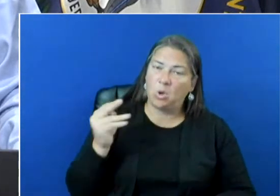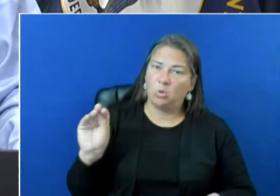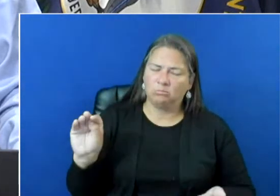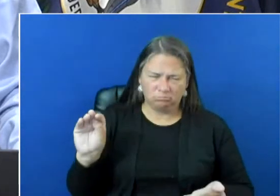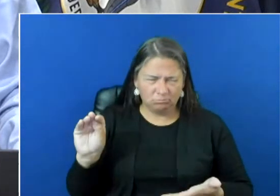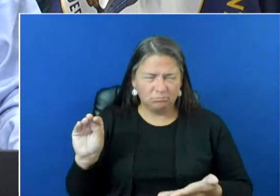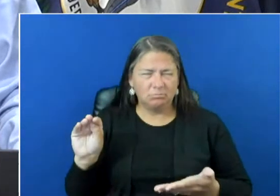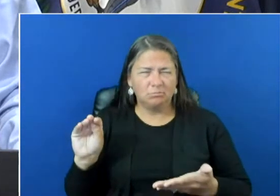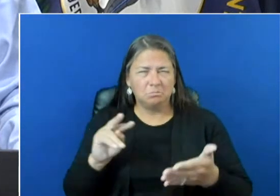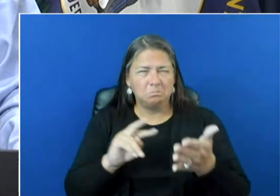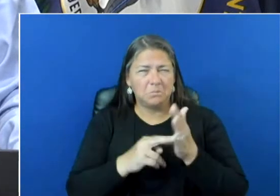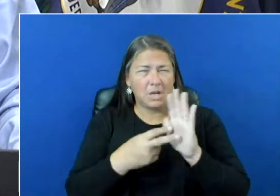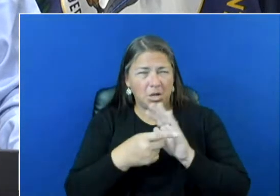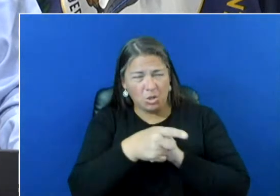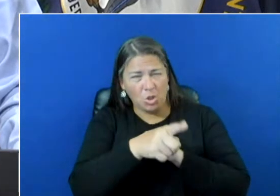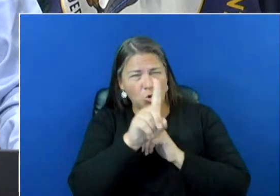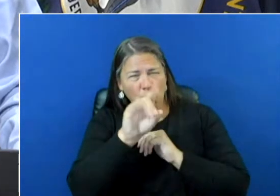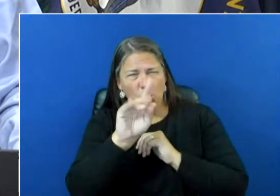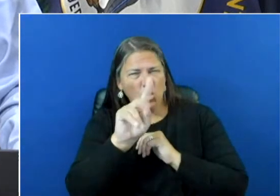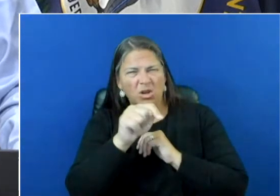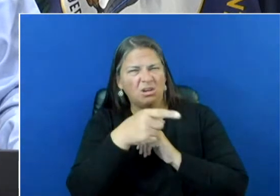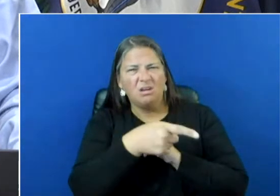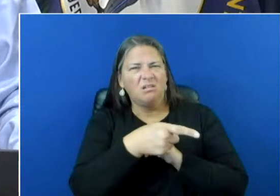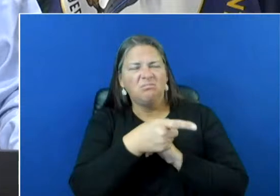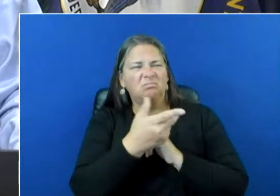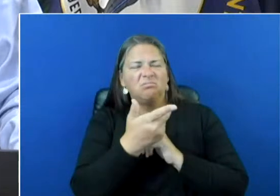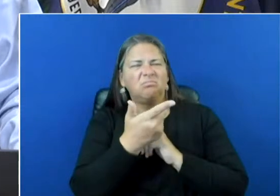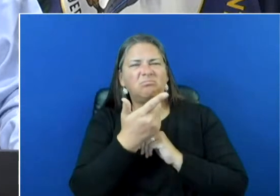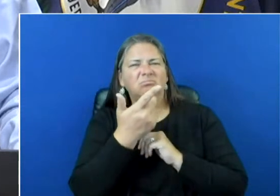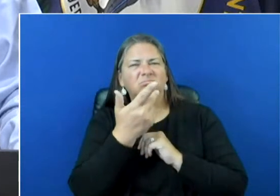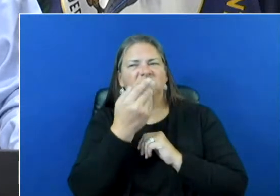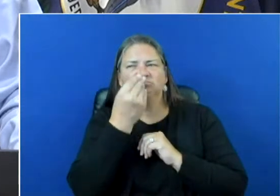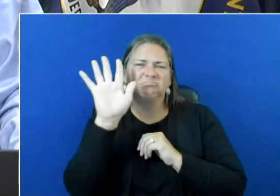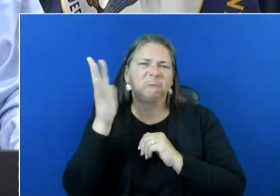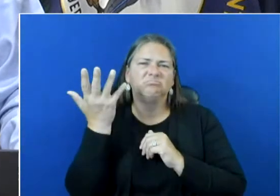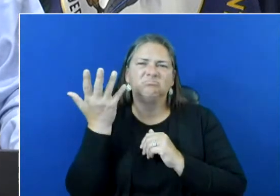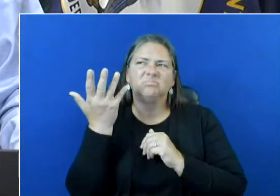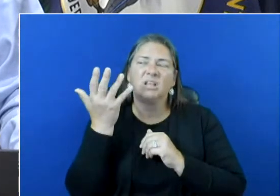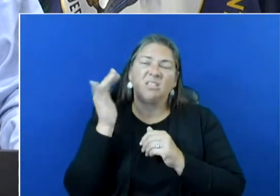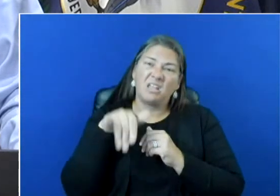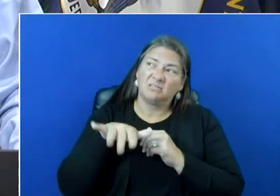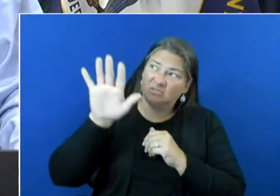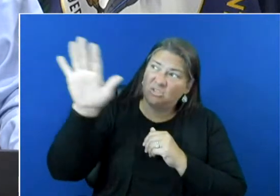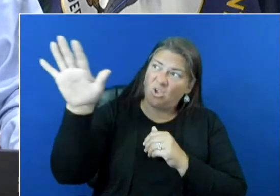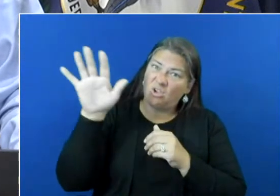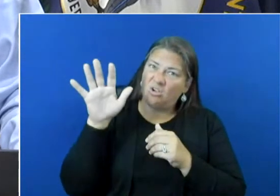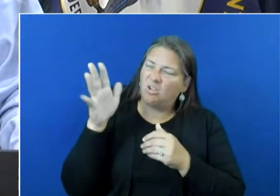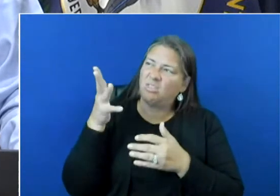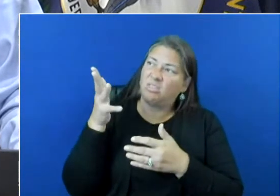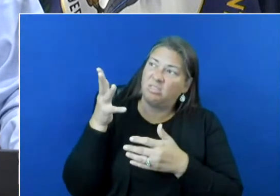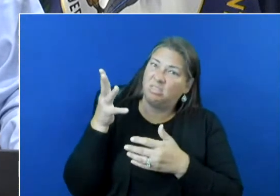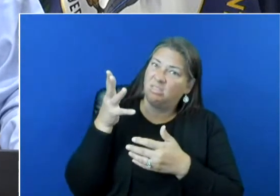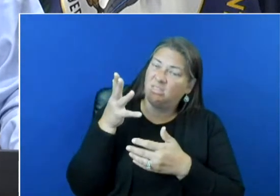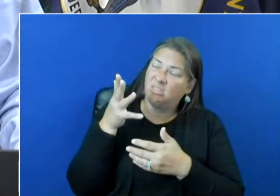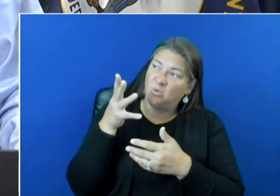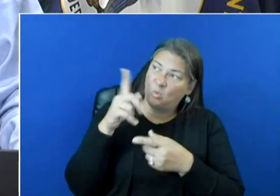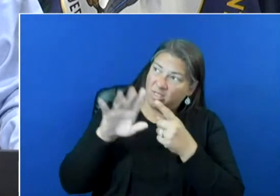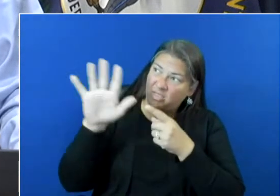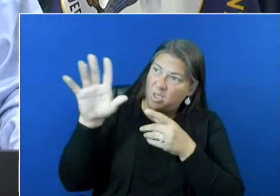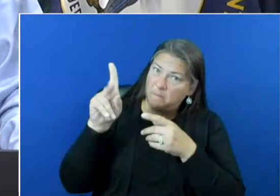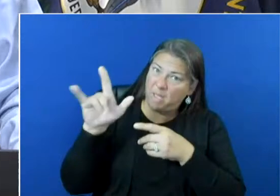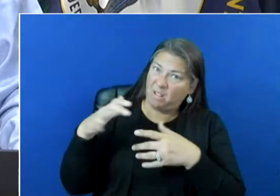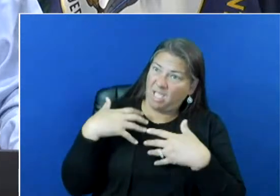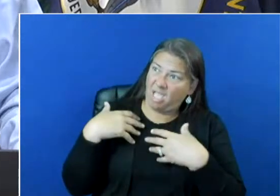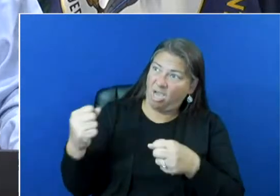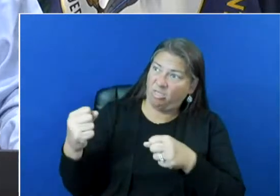it in the complete absence, in contradiction of all public health